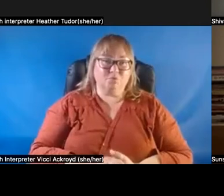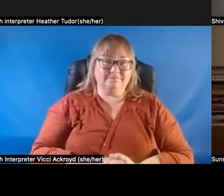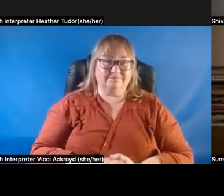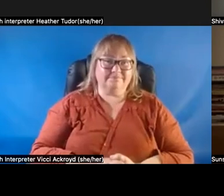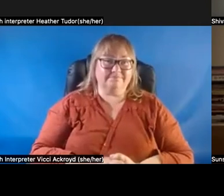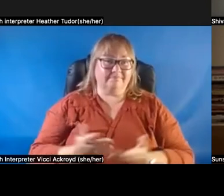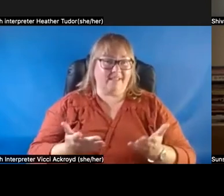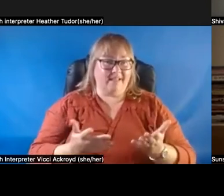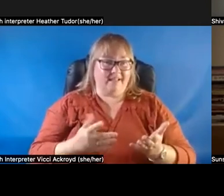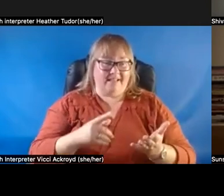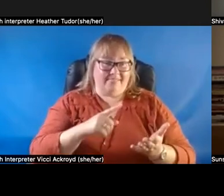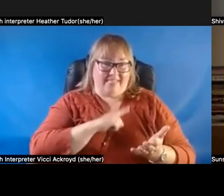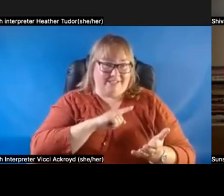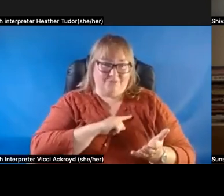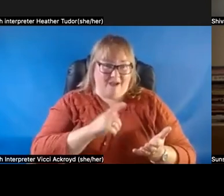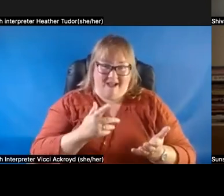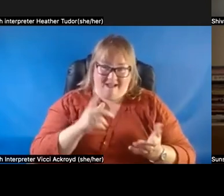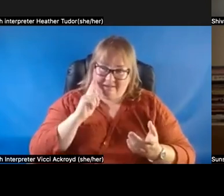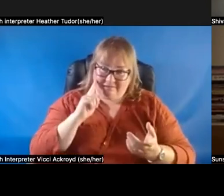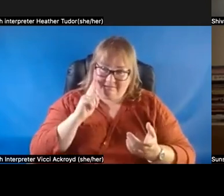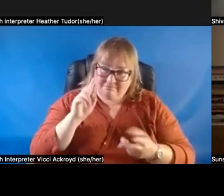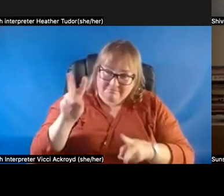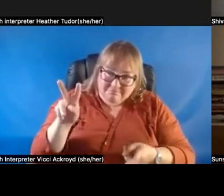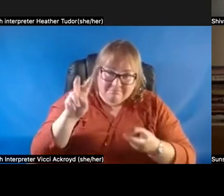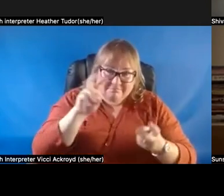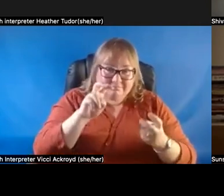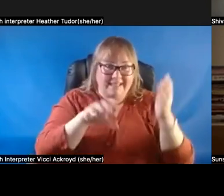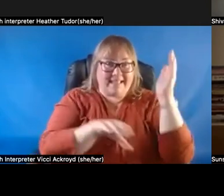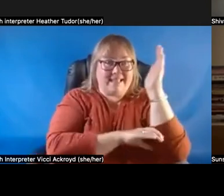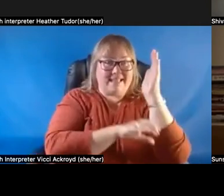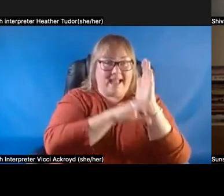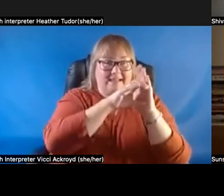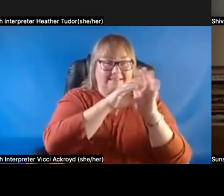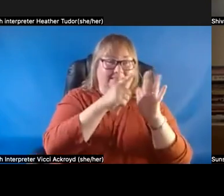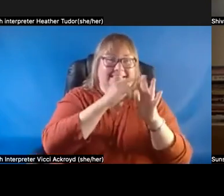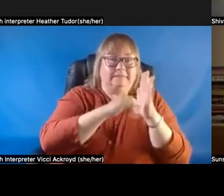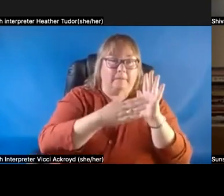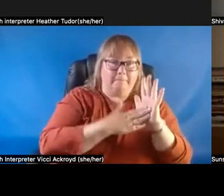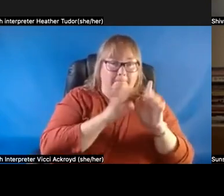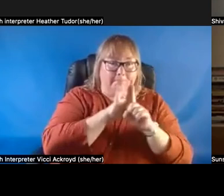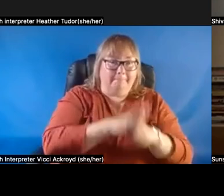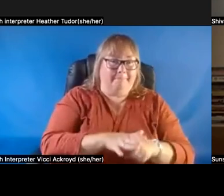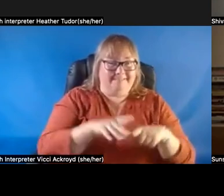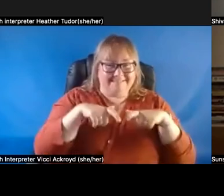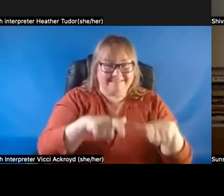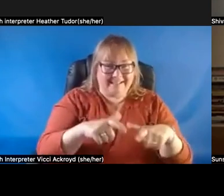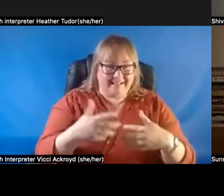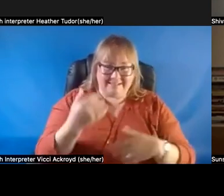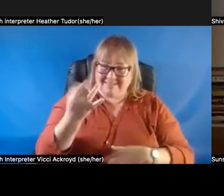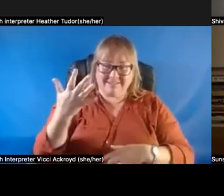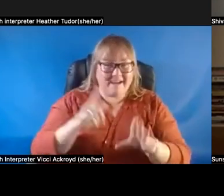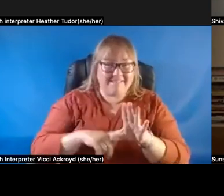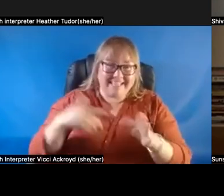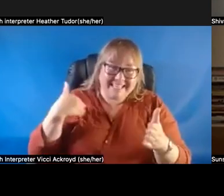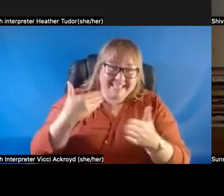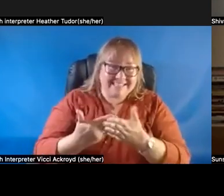are hearing about the casteism which exists even now after 75 years of